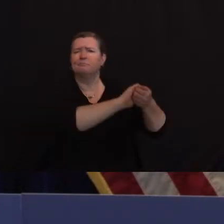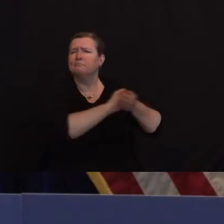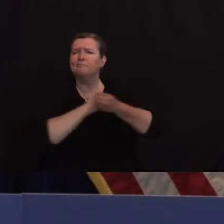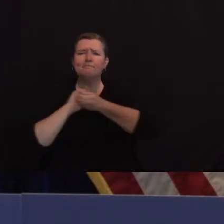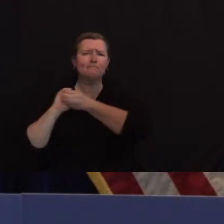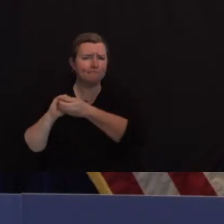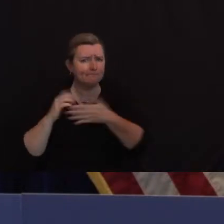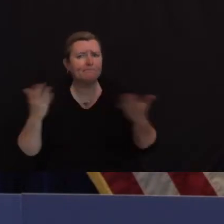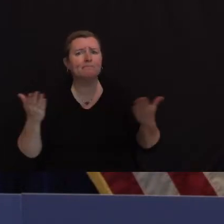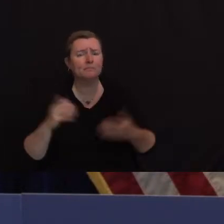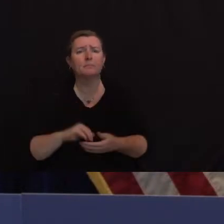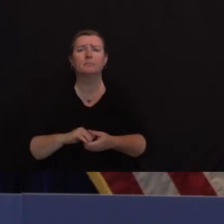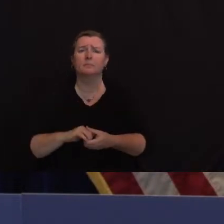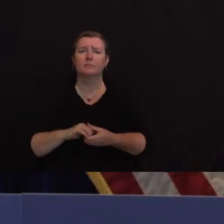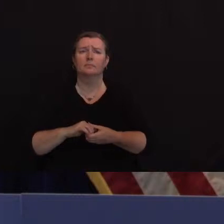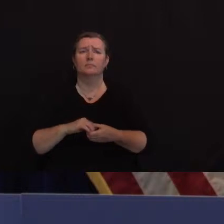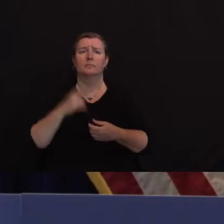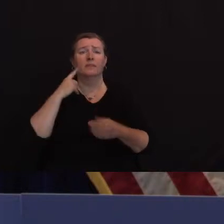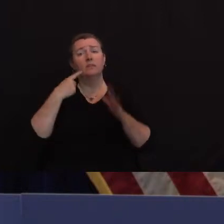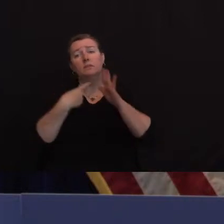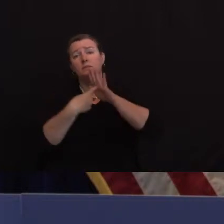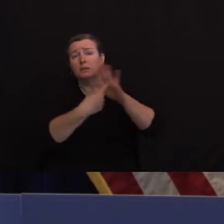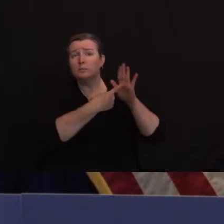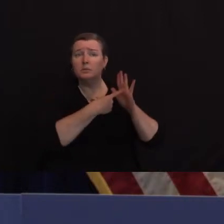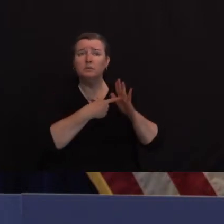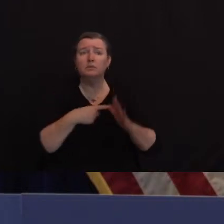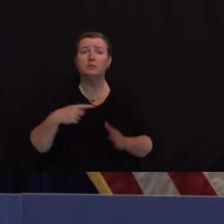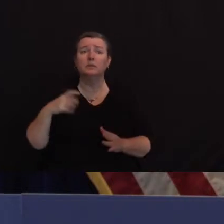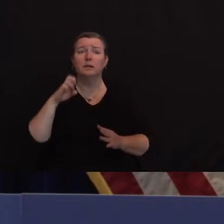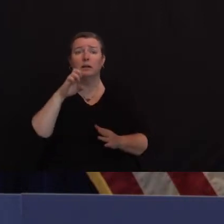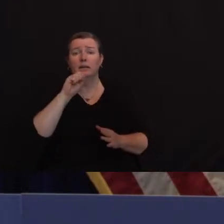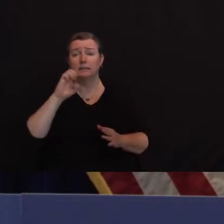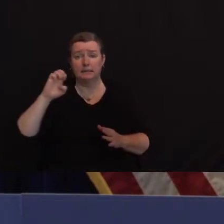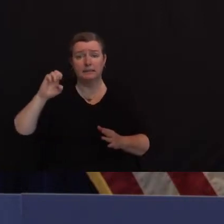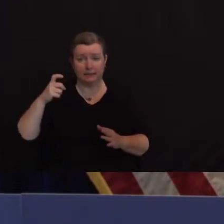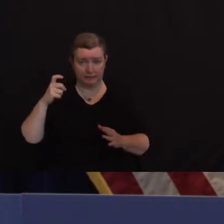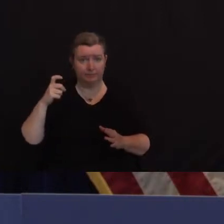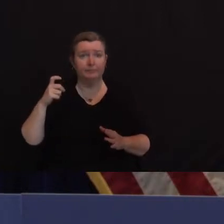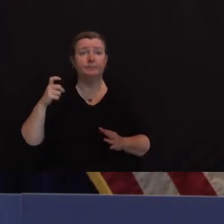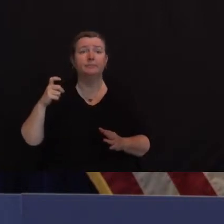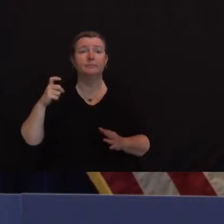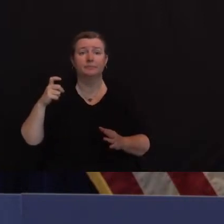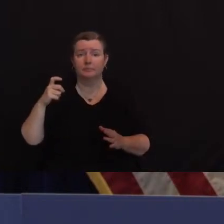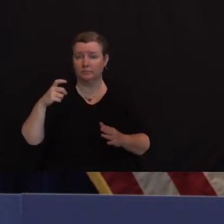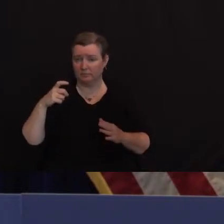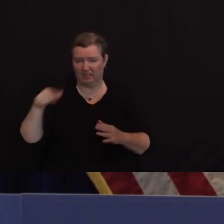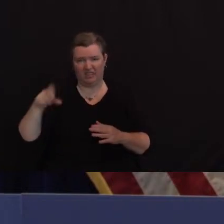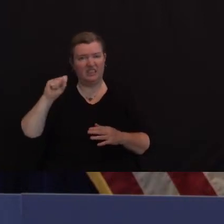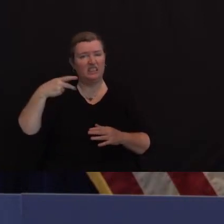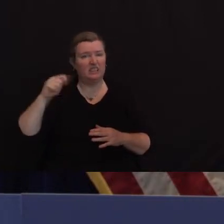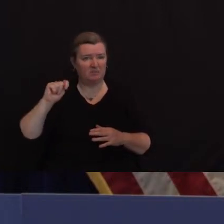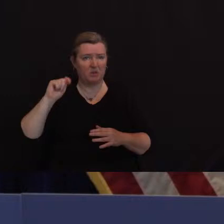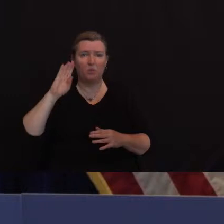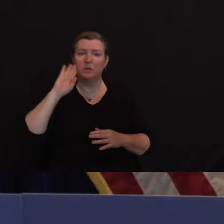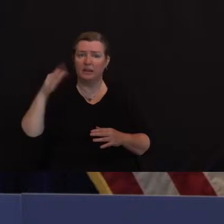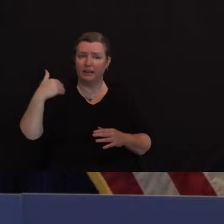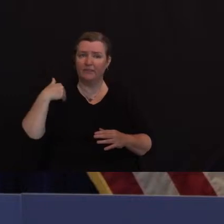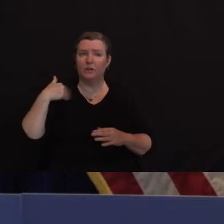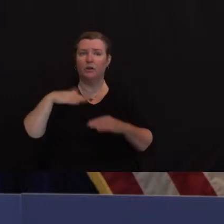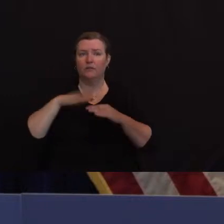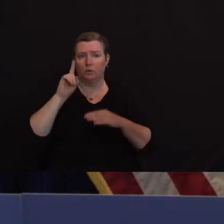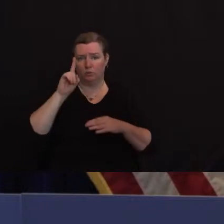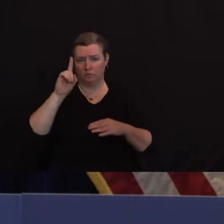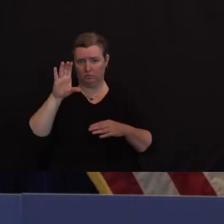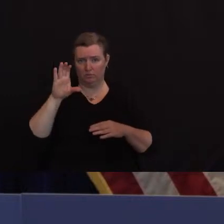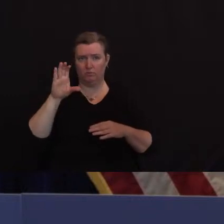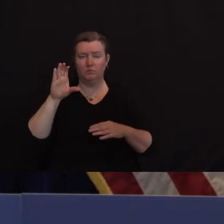will have 123 vaccination sites up and running, scheduled. 39 of those sites will be in their